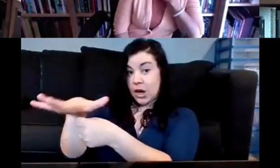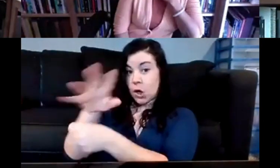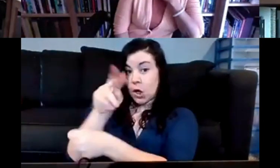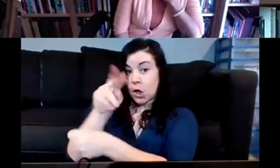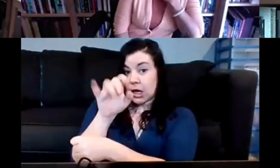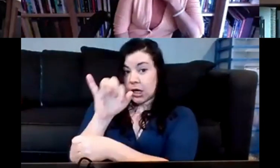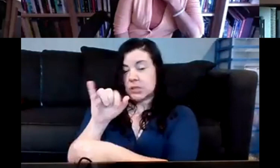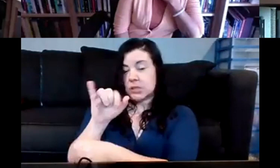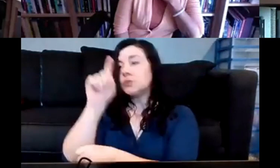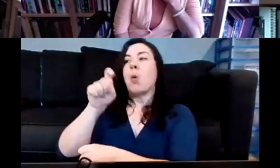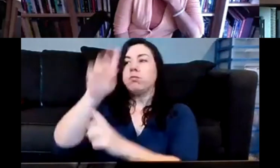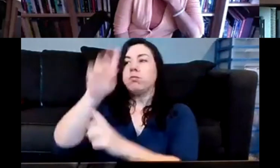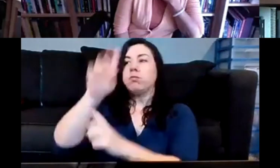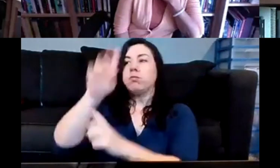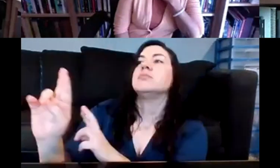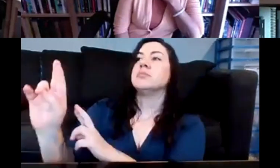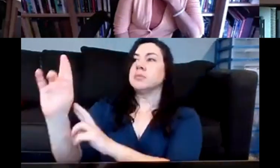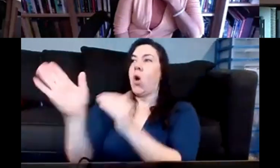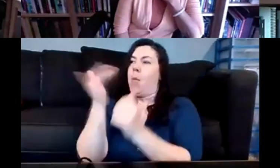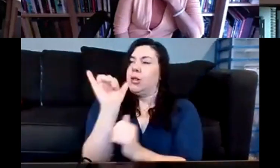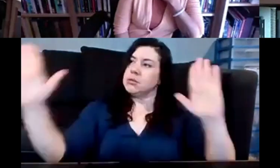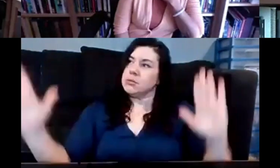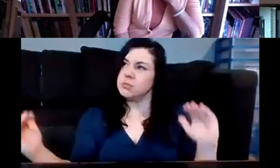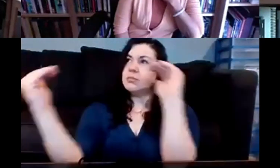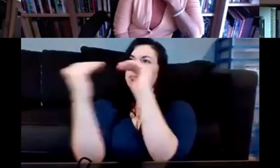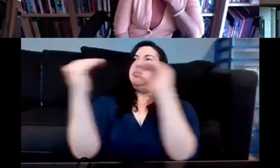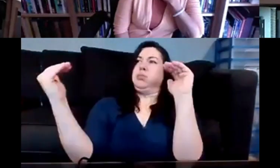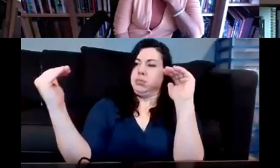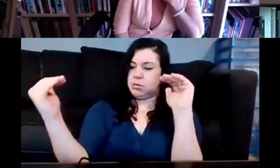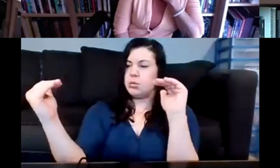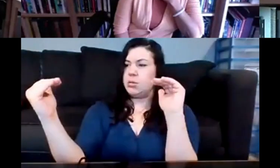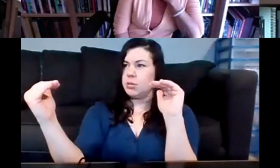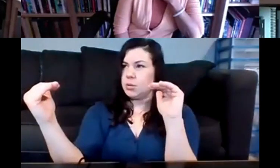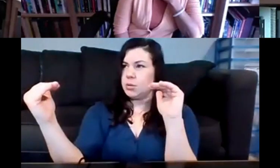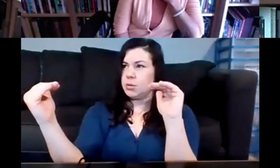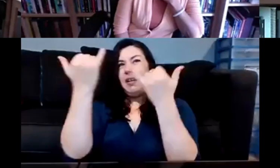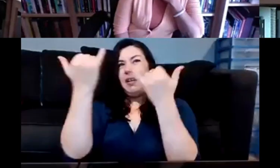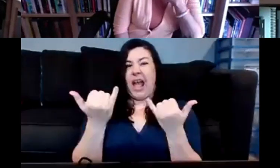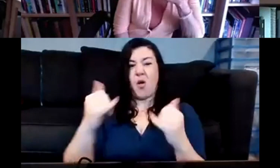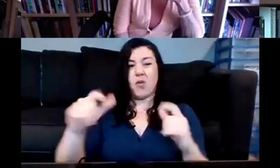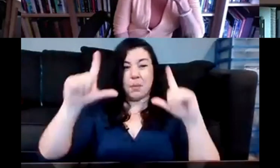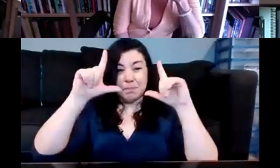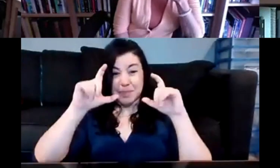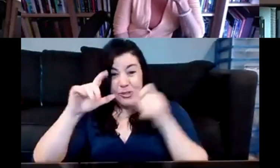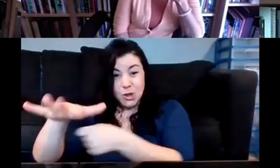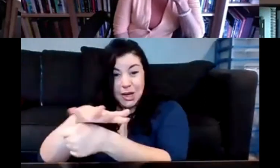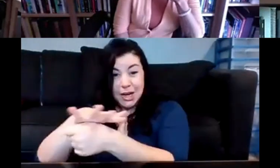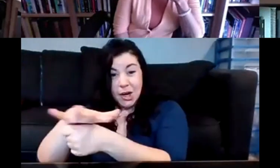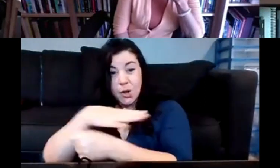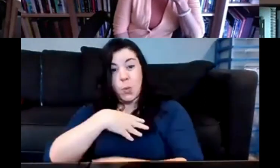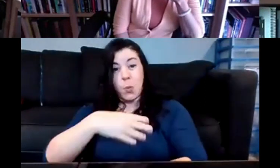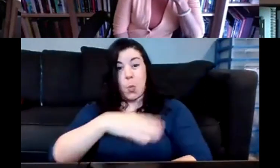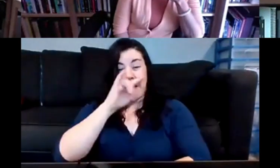as some sort of justice for lynching victims, you have a photo booth where these white kids are joyously